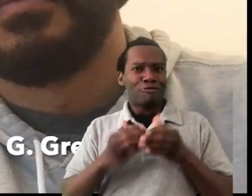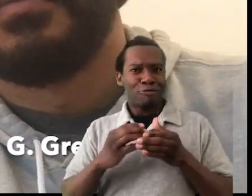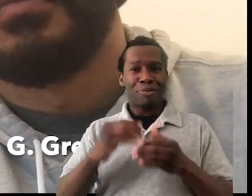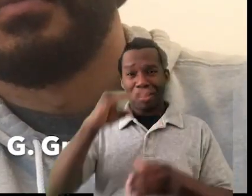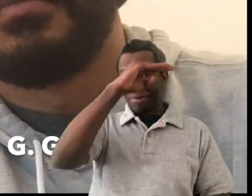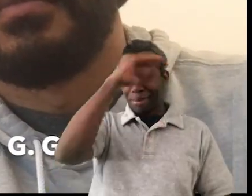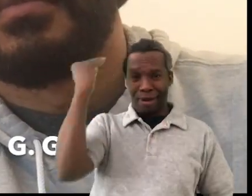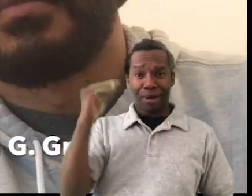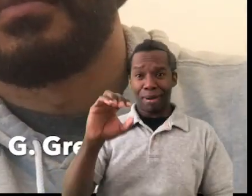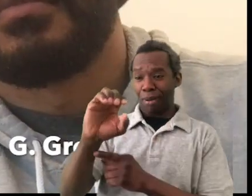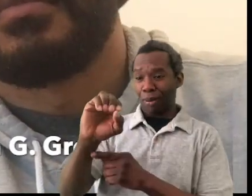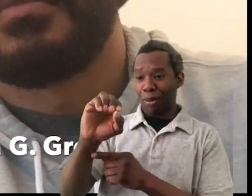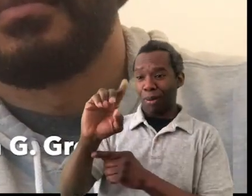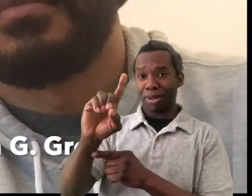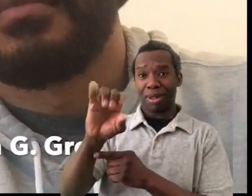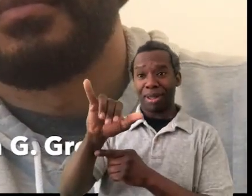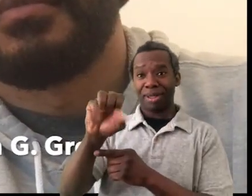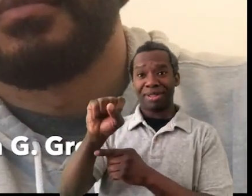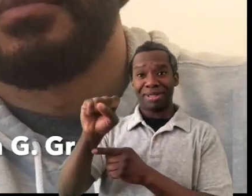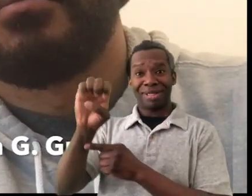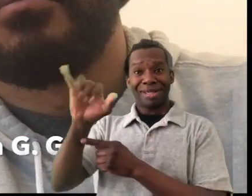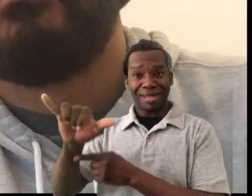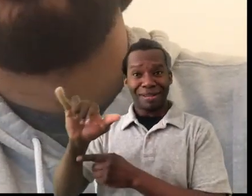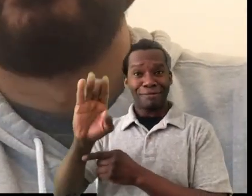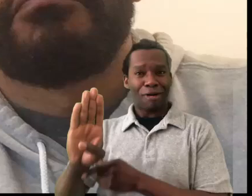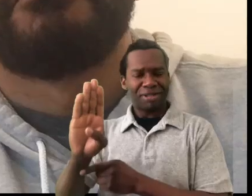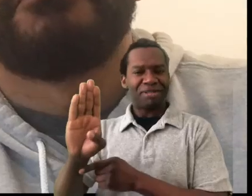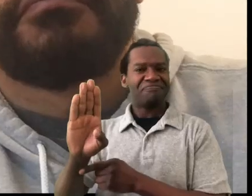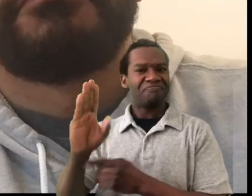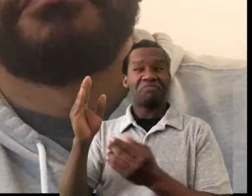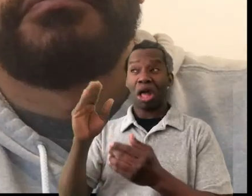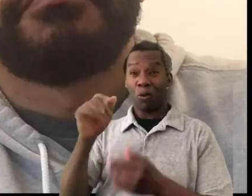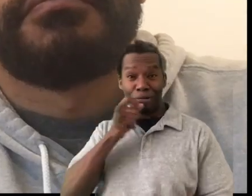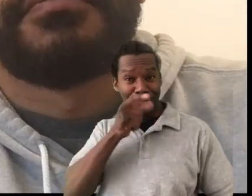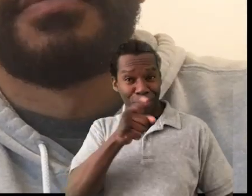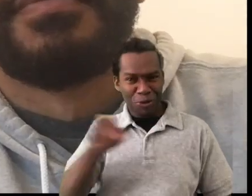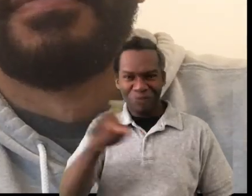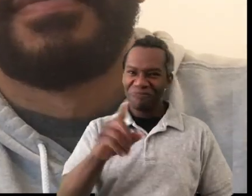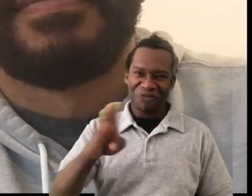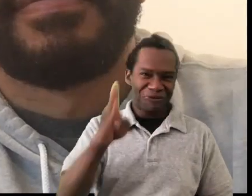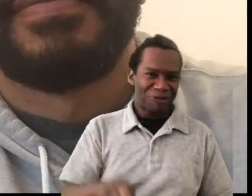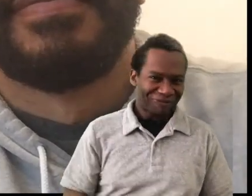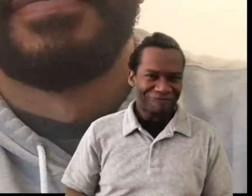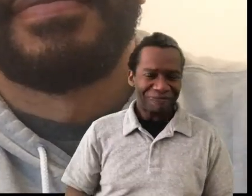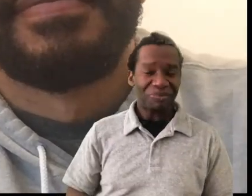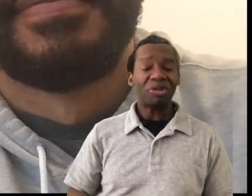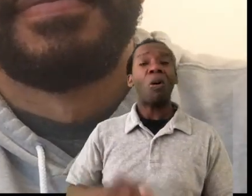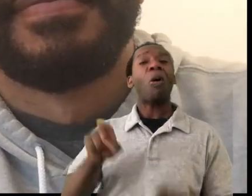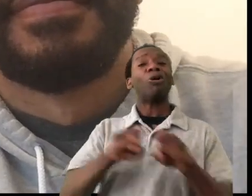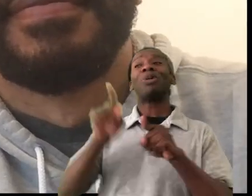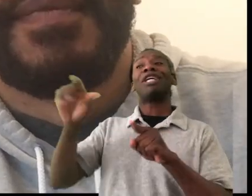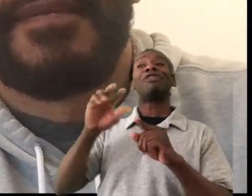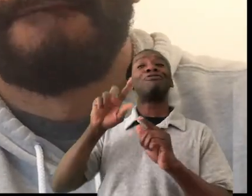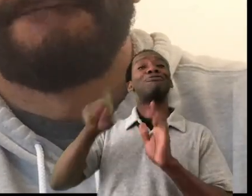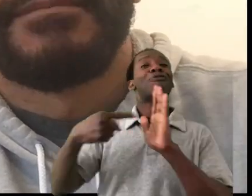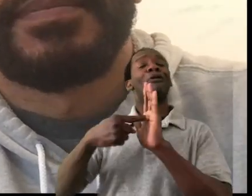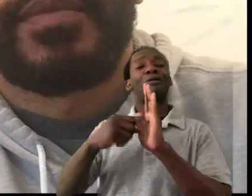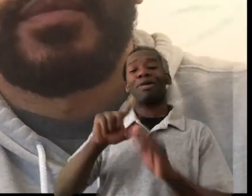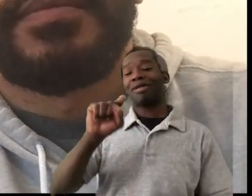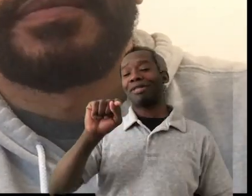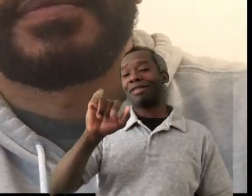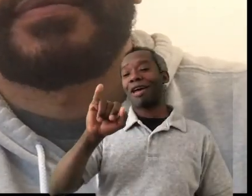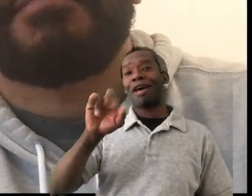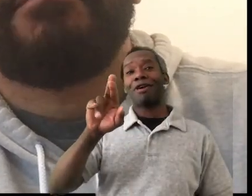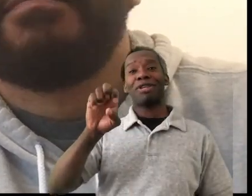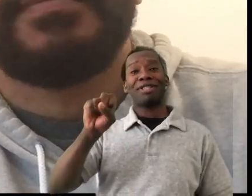Davenport was how to get a standing ovation each and every time you step on stage. It was a little secret he shared with the cast of Black Odyssey Boston, and it's so